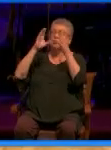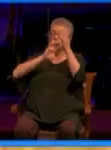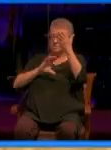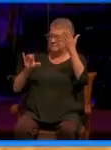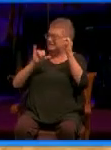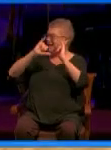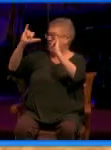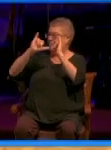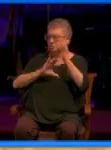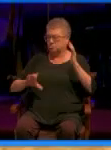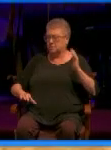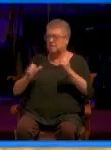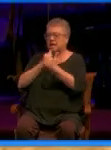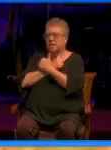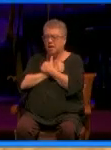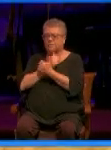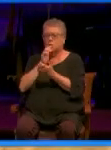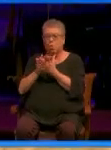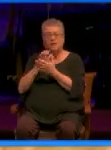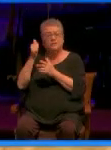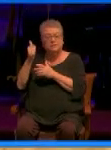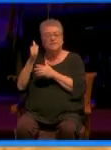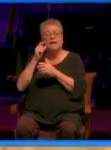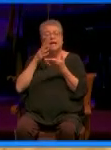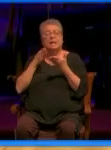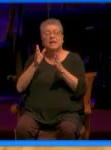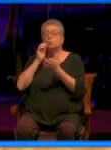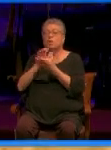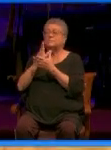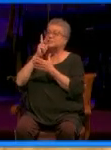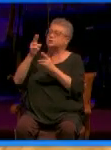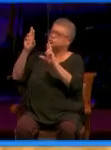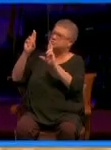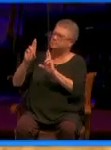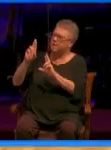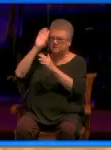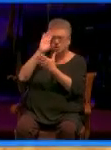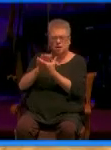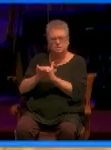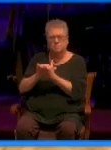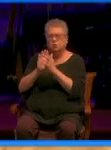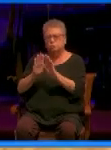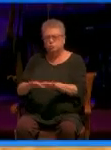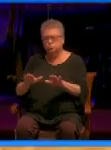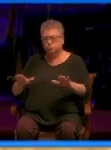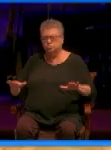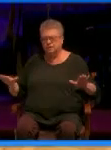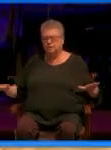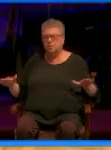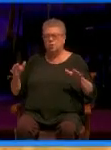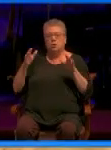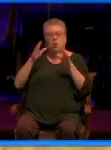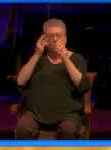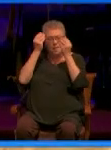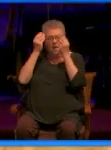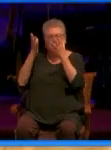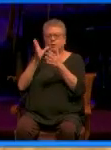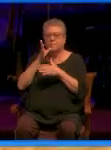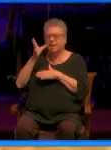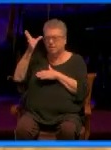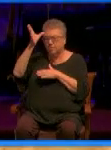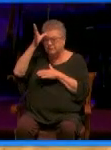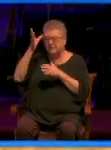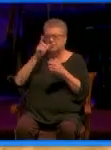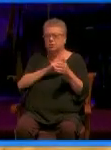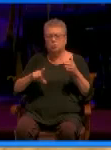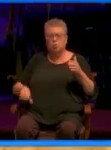let each one of you love his wife as himself, and let his wife see that she respects her husband. Children, this is Ephesians 6:1, children, obey your parents in the